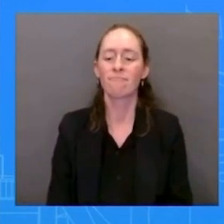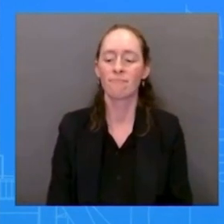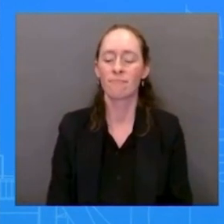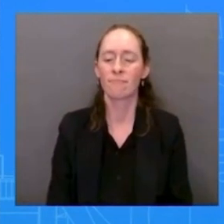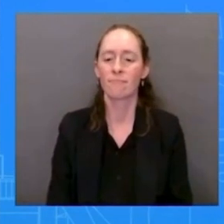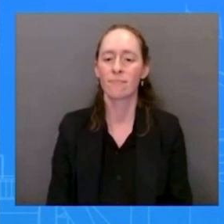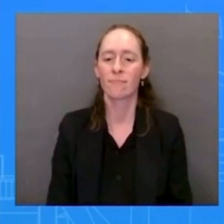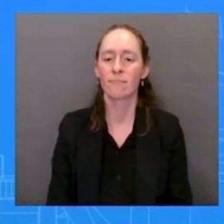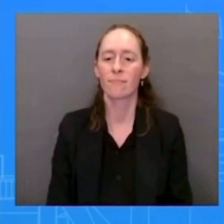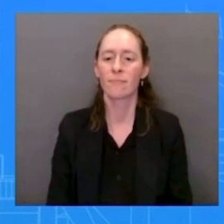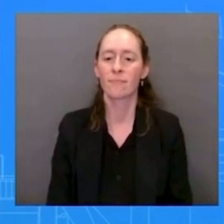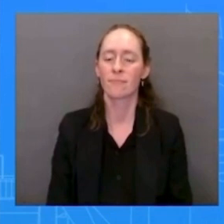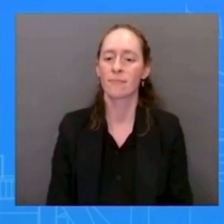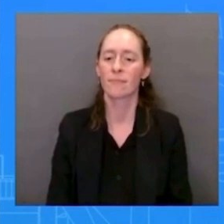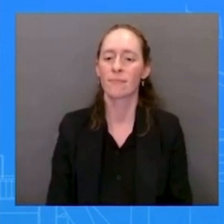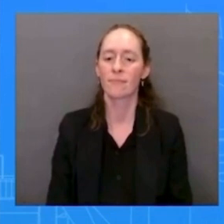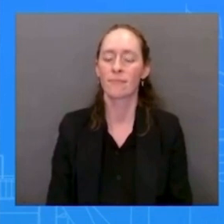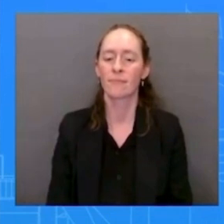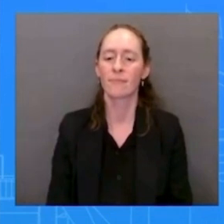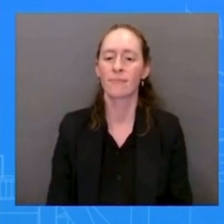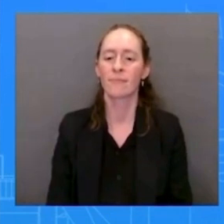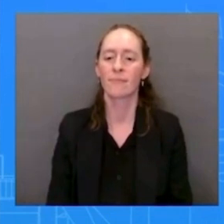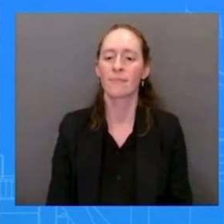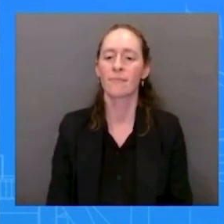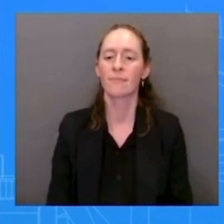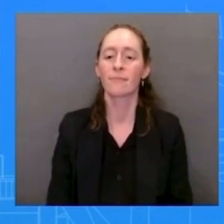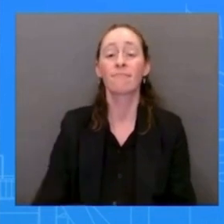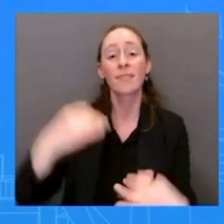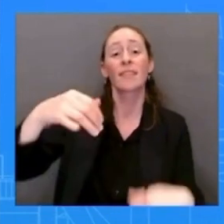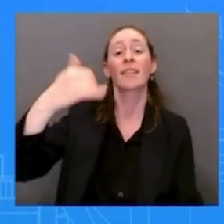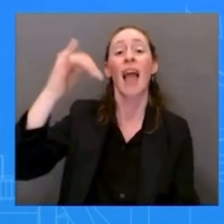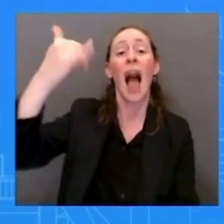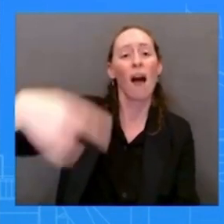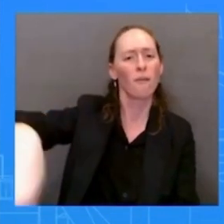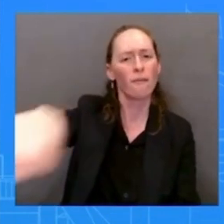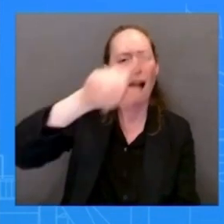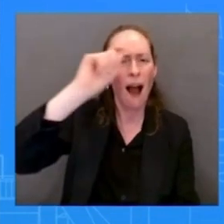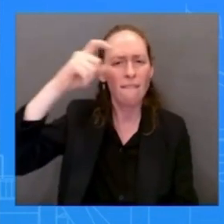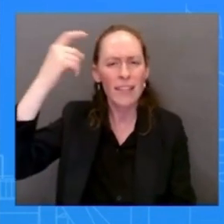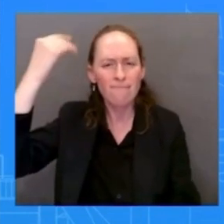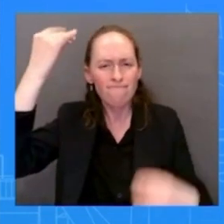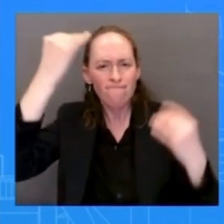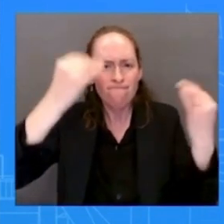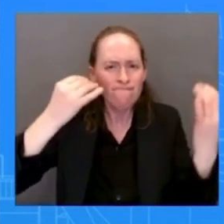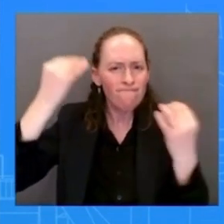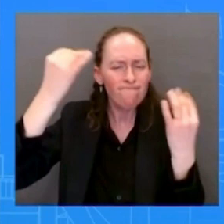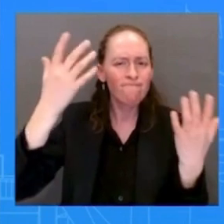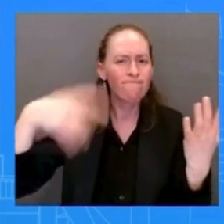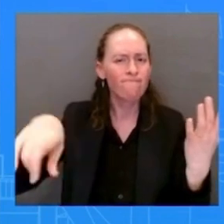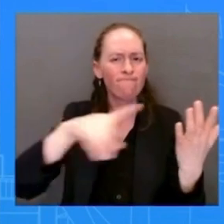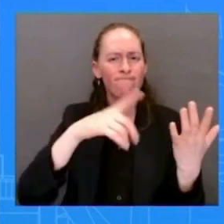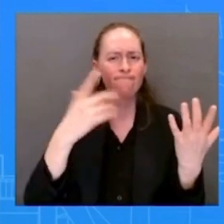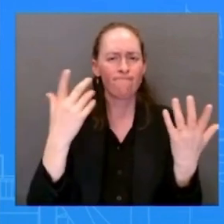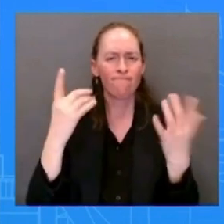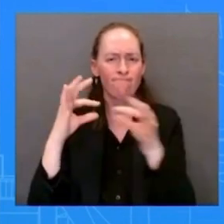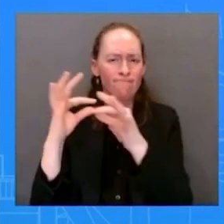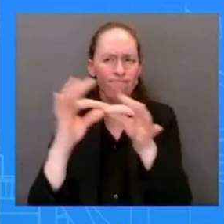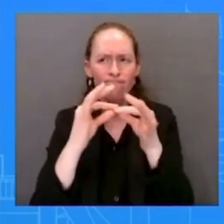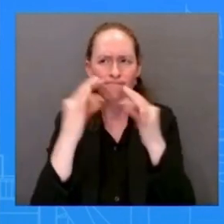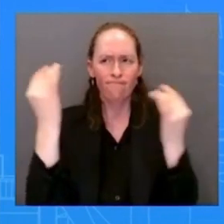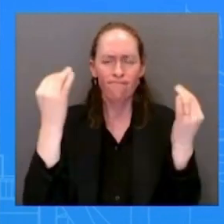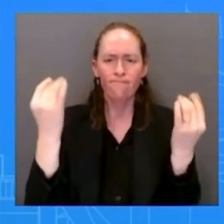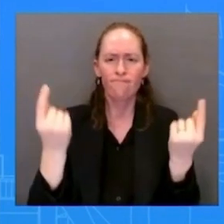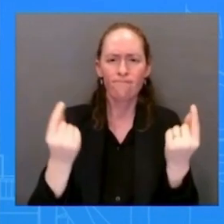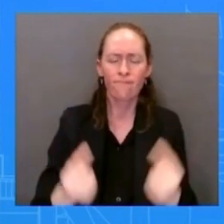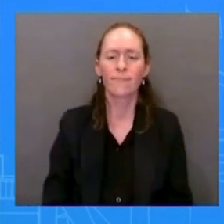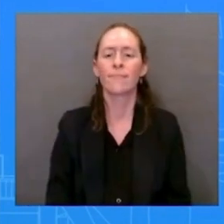time for the international community, and you're seeing so much of it today in this decision, to really continue to rally around Ukraine and